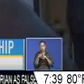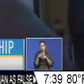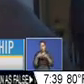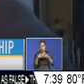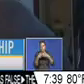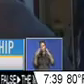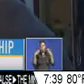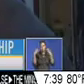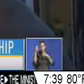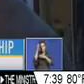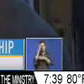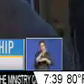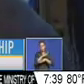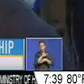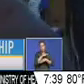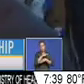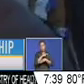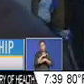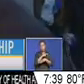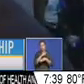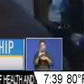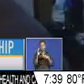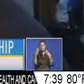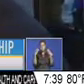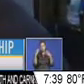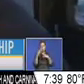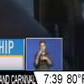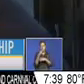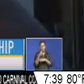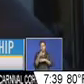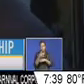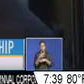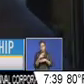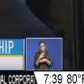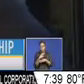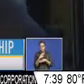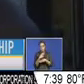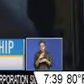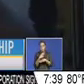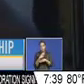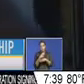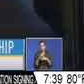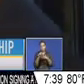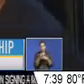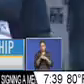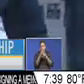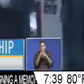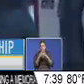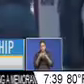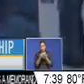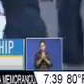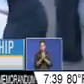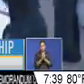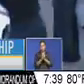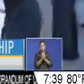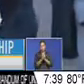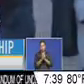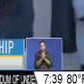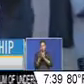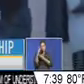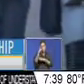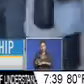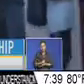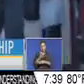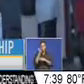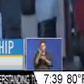Andre Rozier, who will be coaching me for the second half of my training camp. Whom is my head coach, Andre Rozier. And for the proud